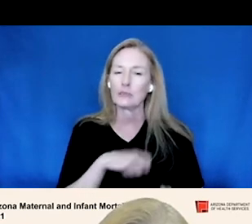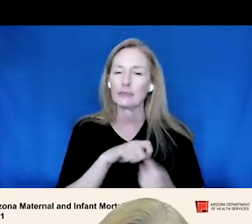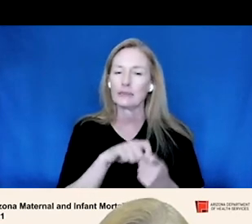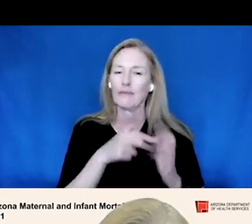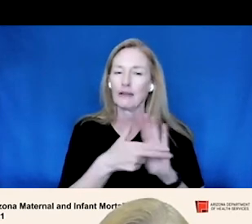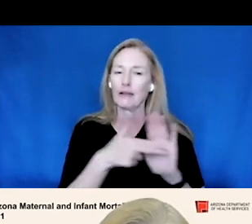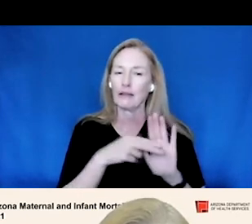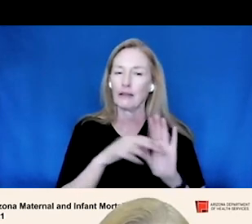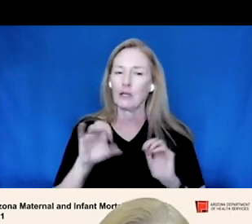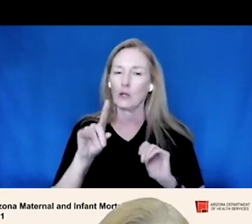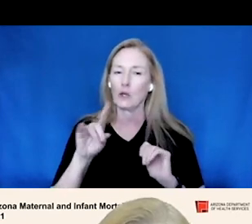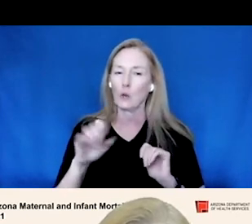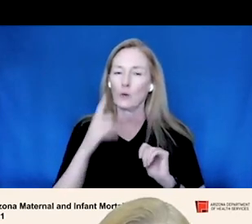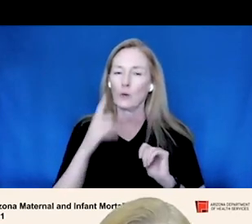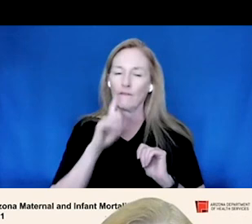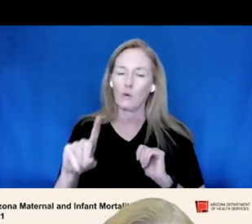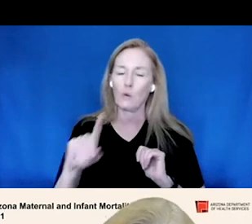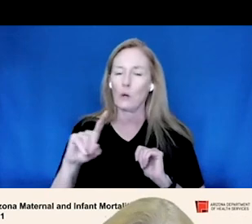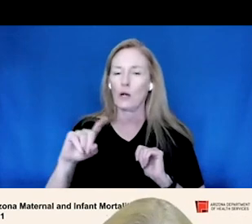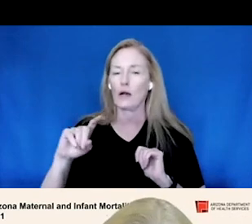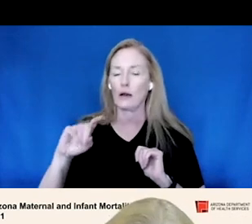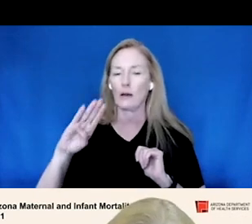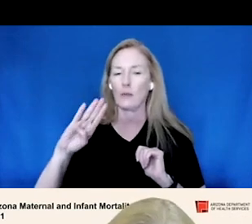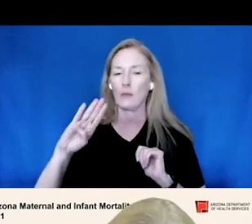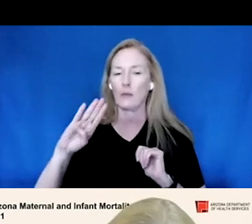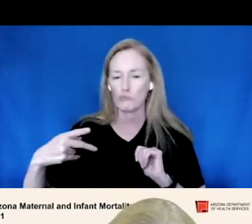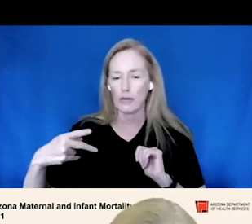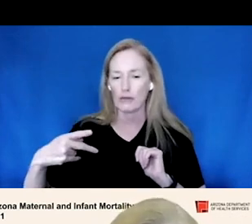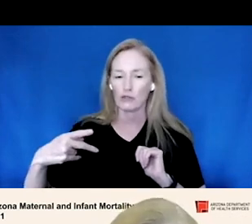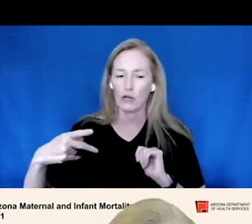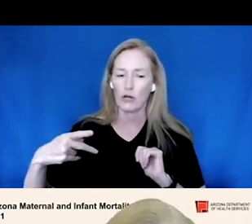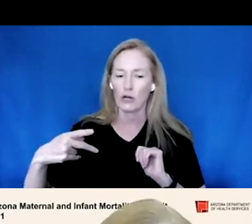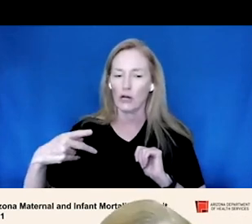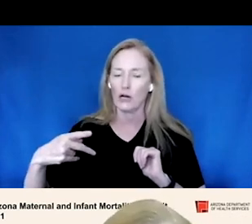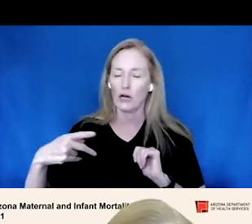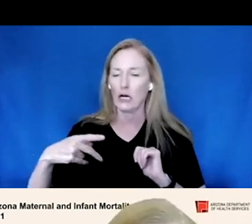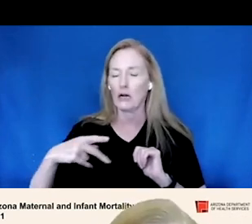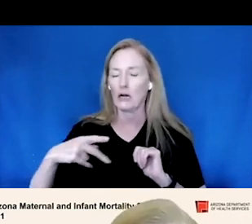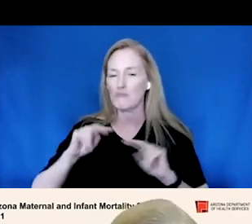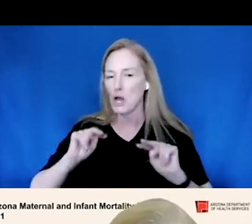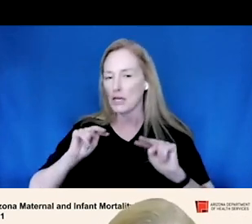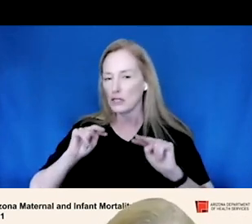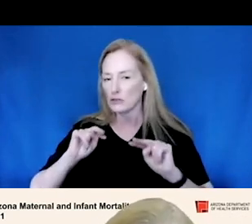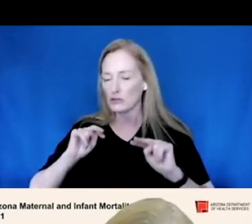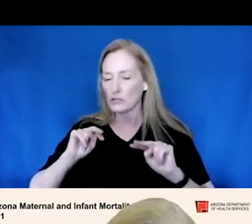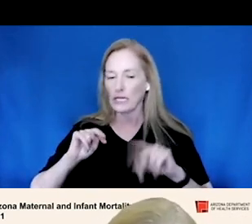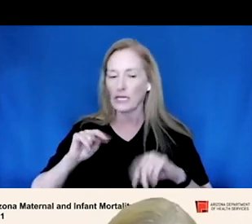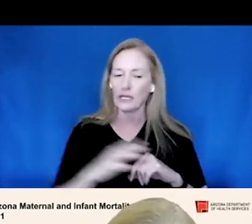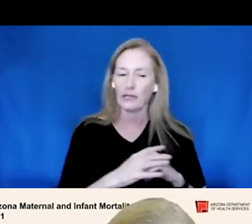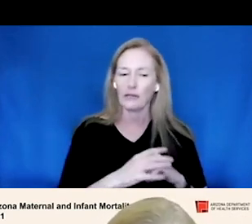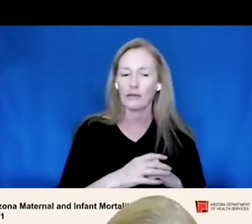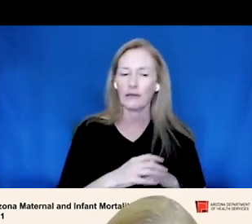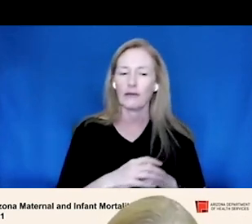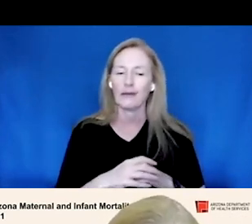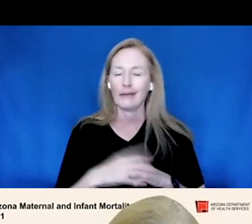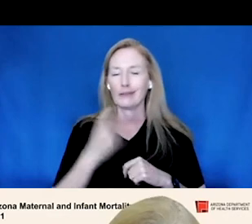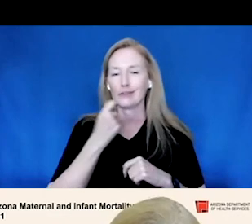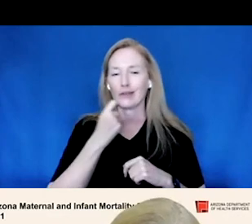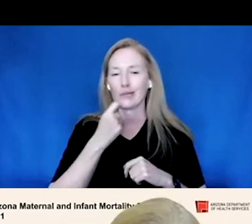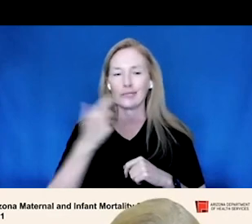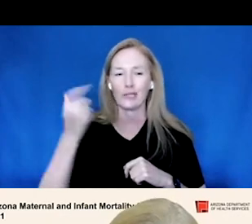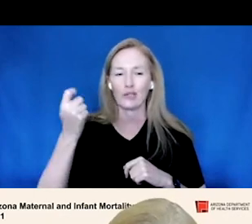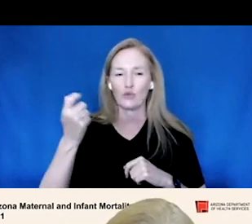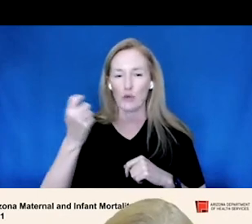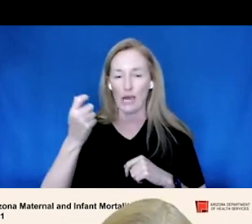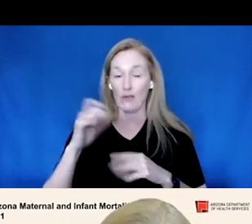know, a recent grant that came out through HRSA for remote blood pressure monitoring. And so our health center